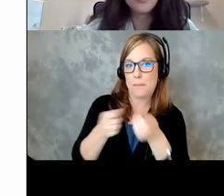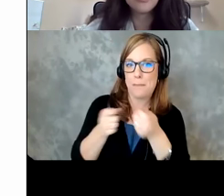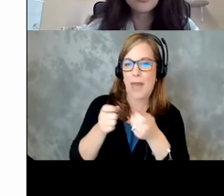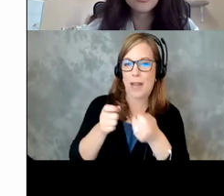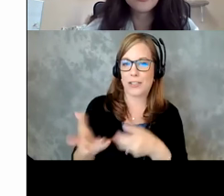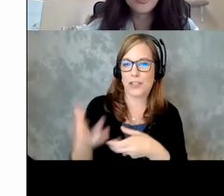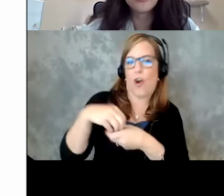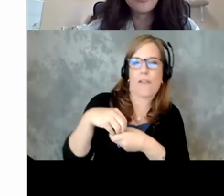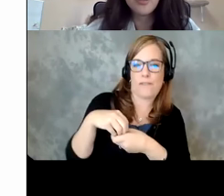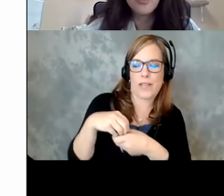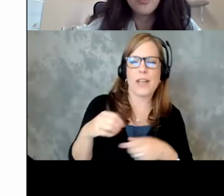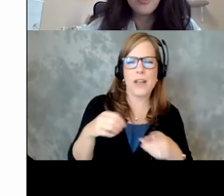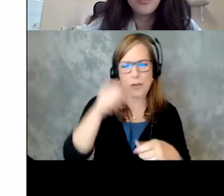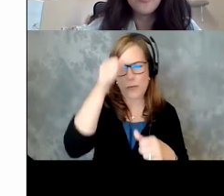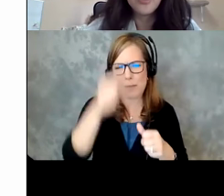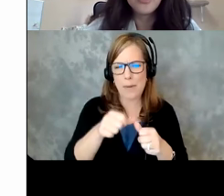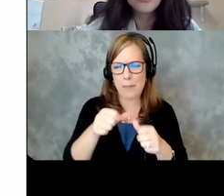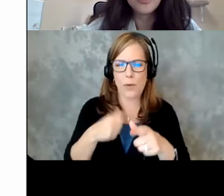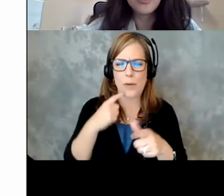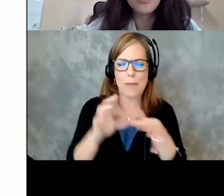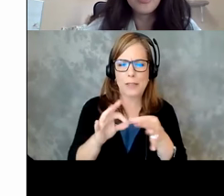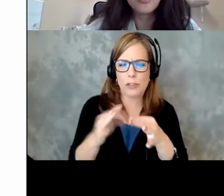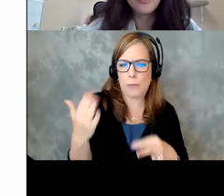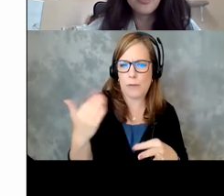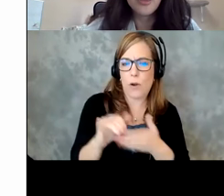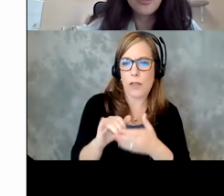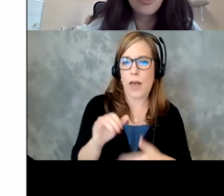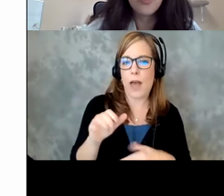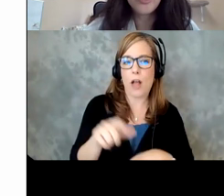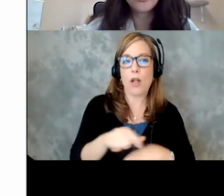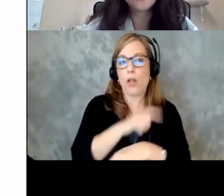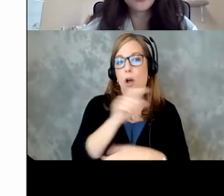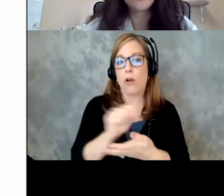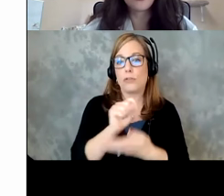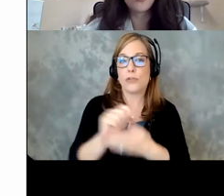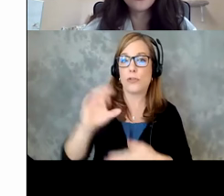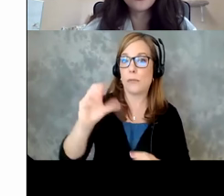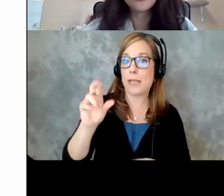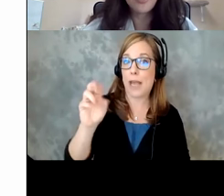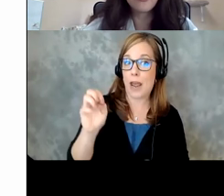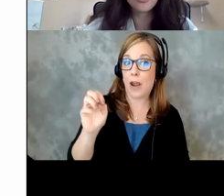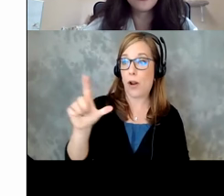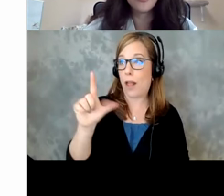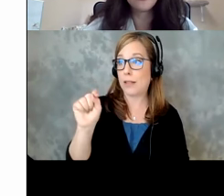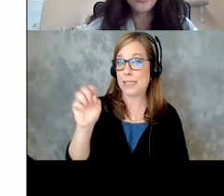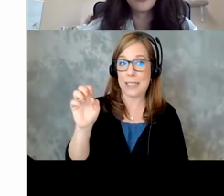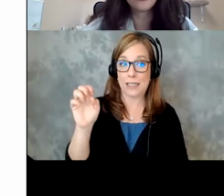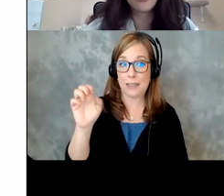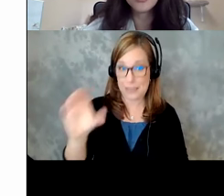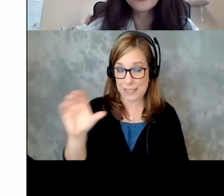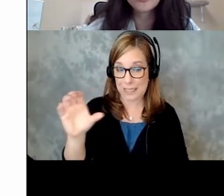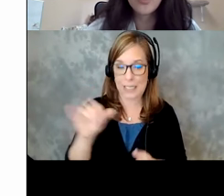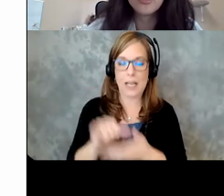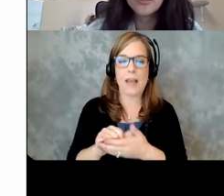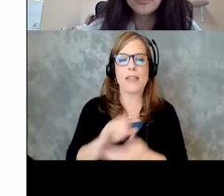that long-term care is really incorporated as part of the COES county